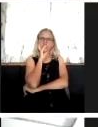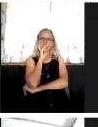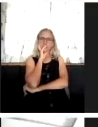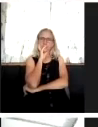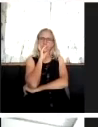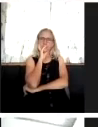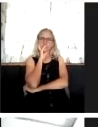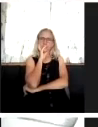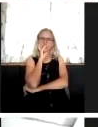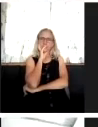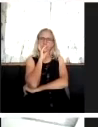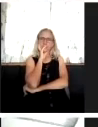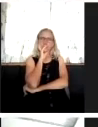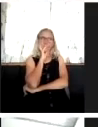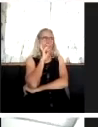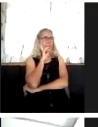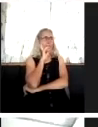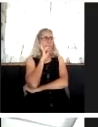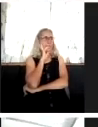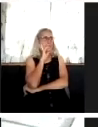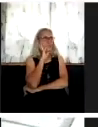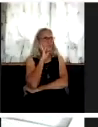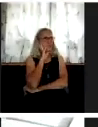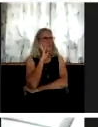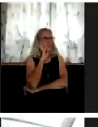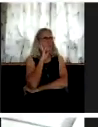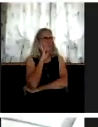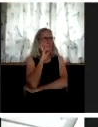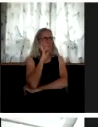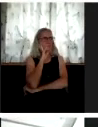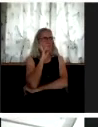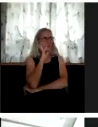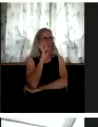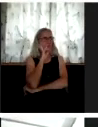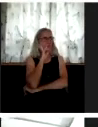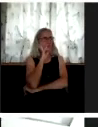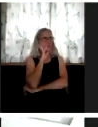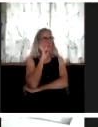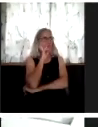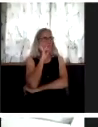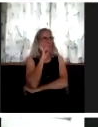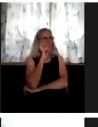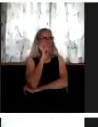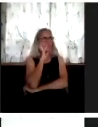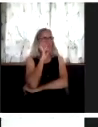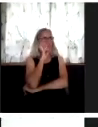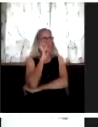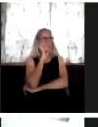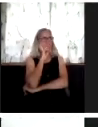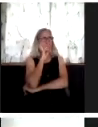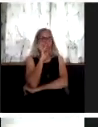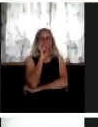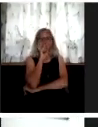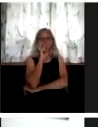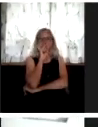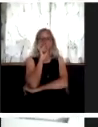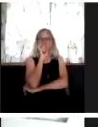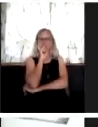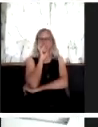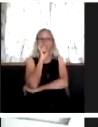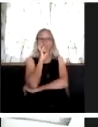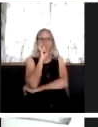or what was used to be. It is gone. Change have happened. Shift have